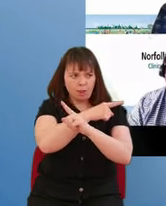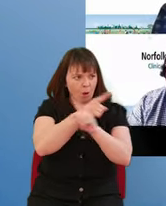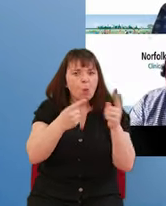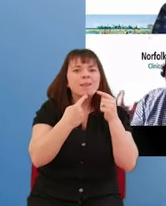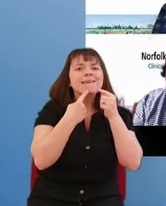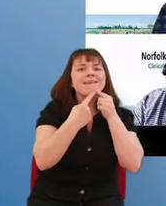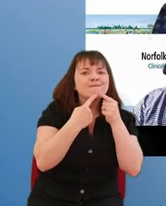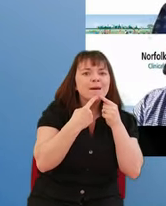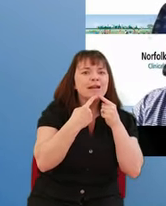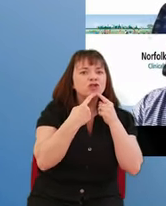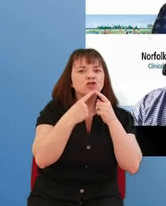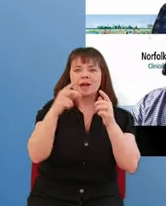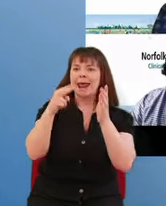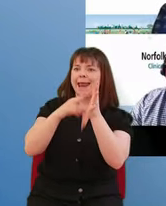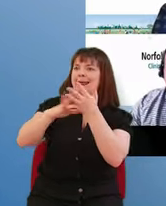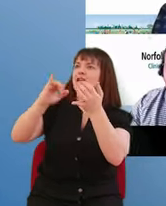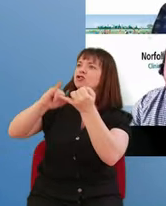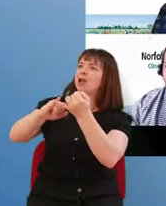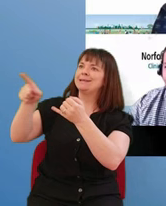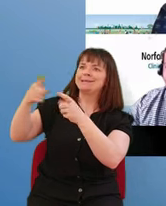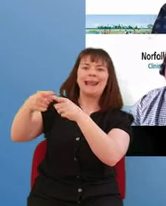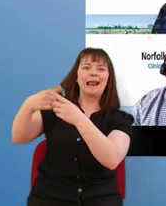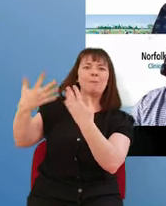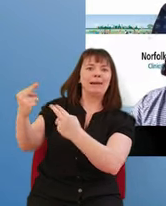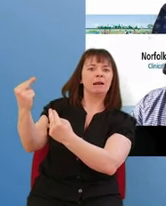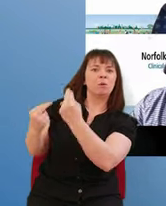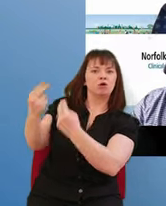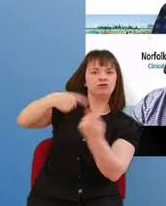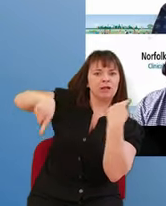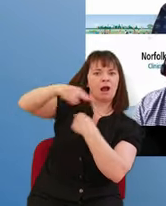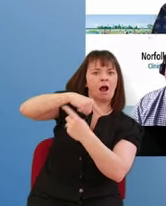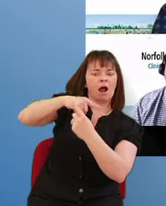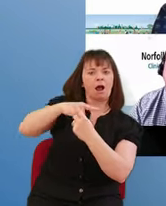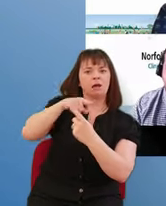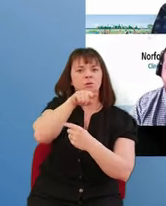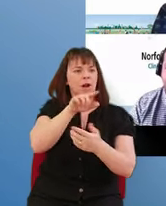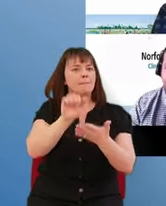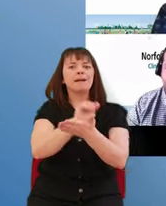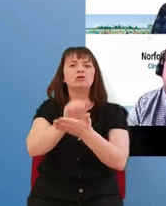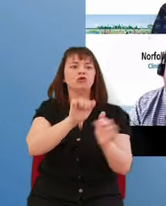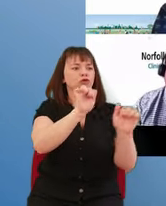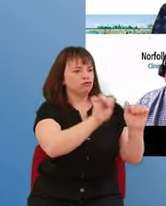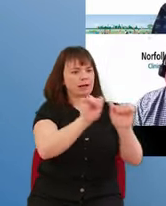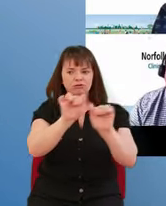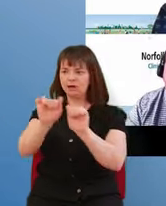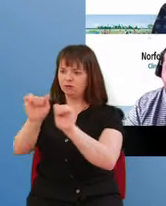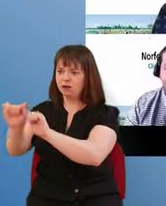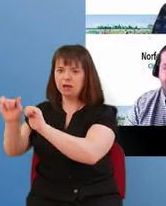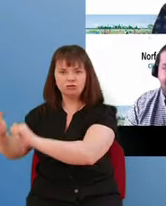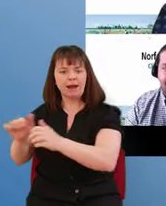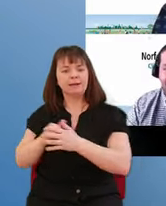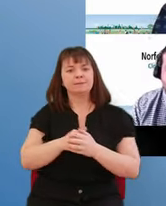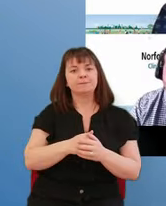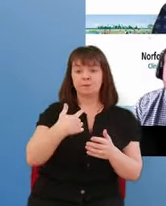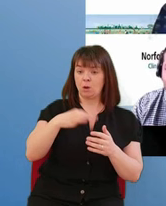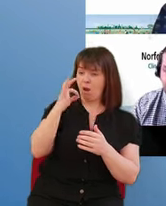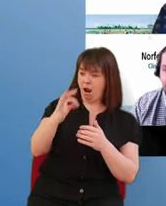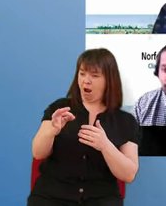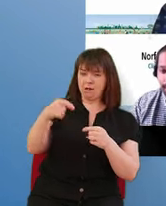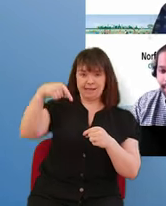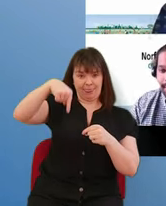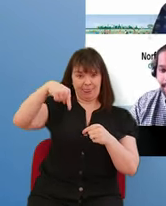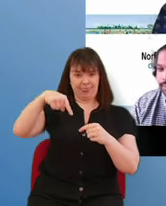of the sustained and sustainable improvement to SMI. Would it be a quarterly update or a monthly update? Initially,